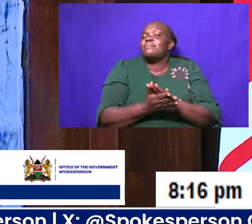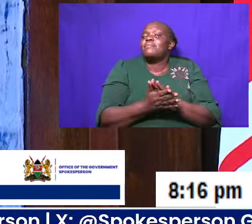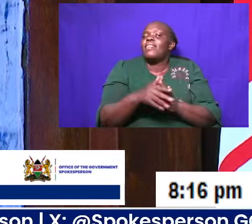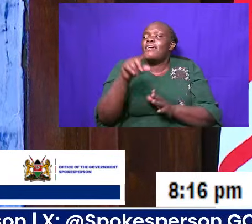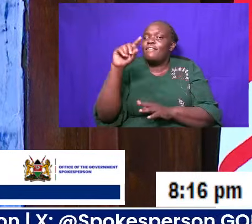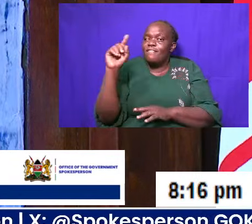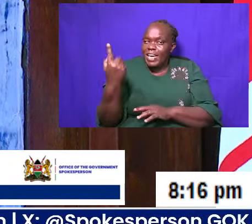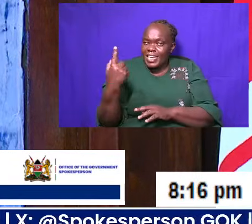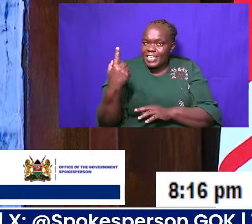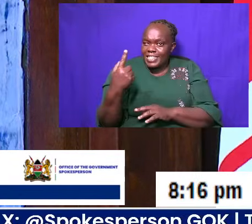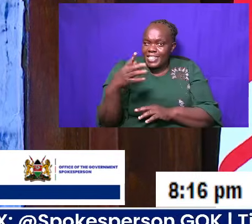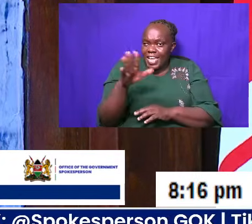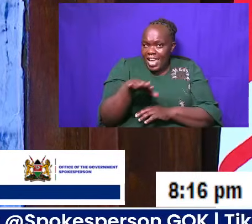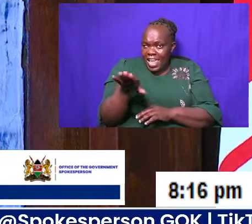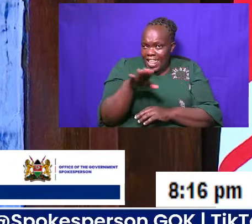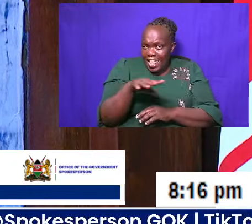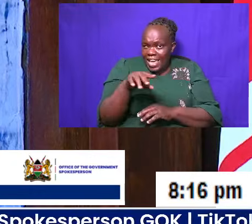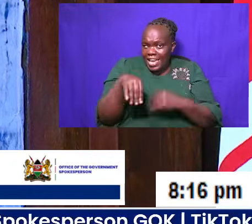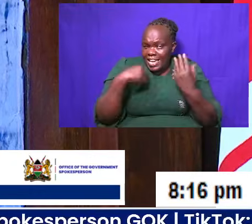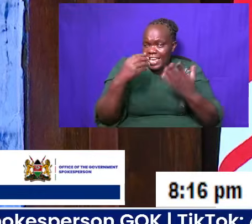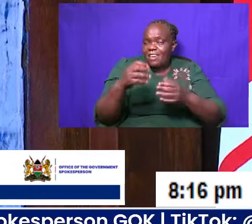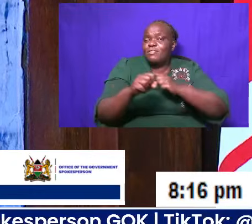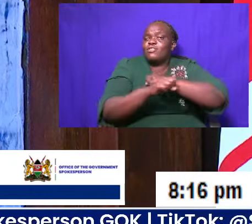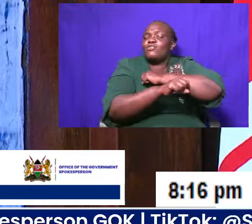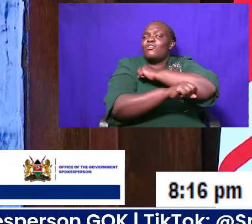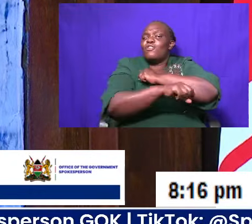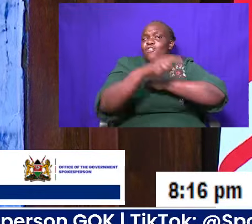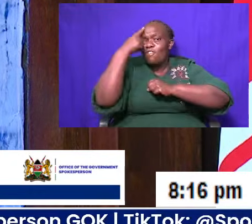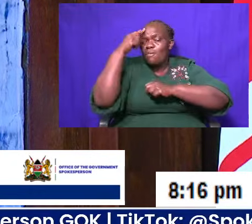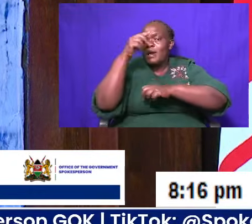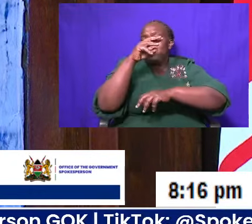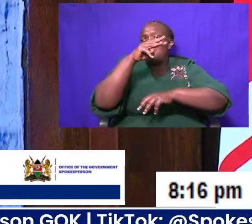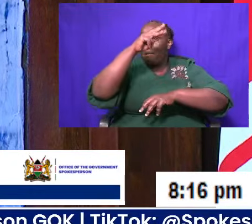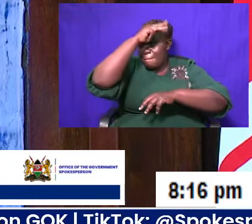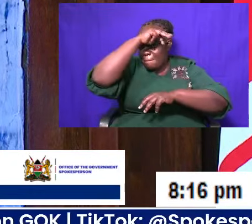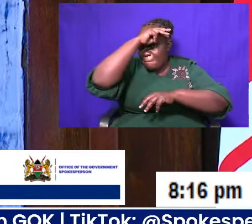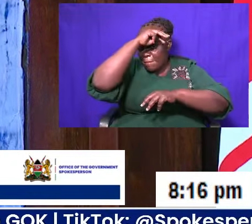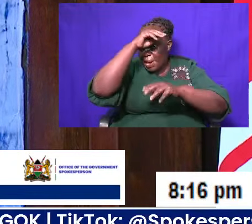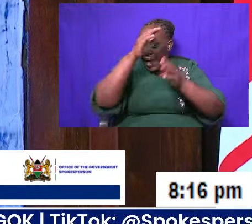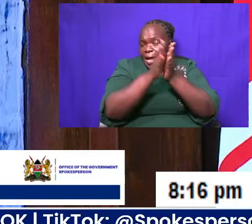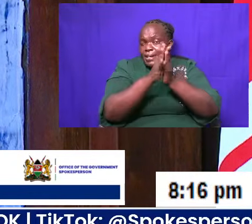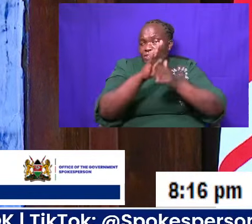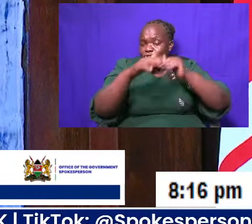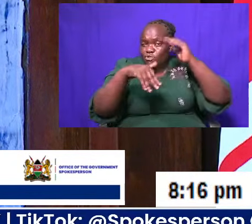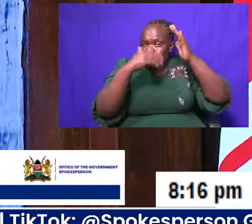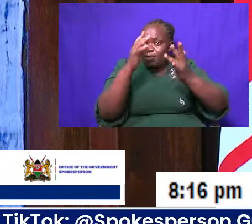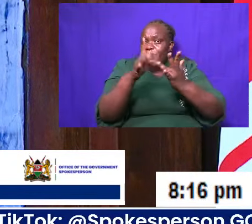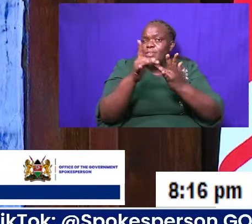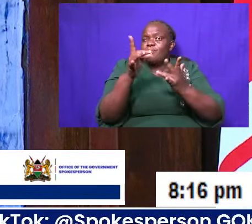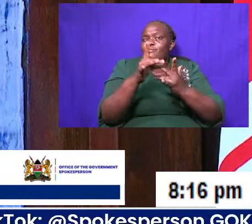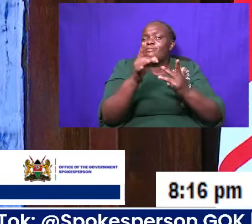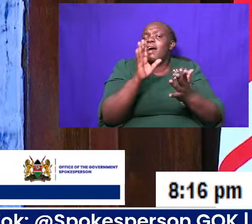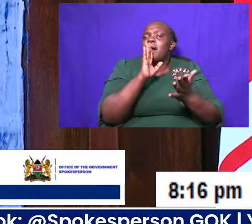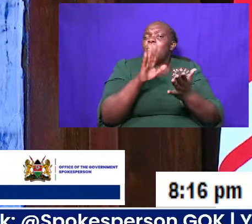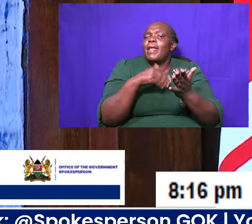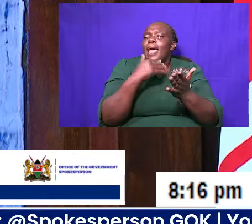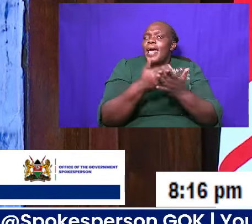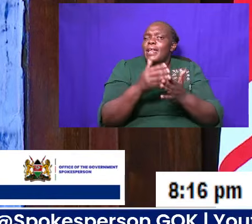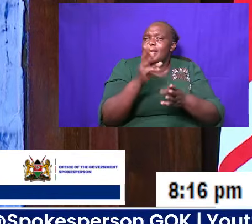in the Faculty of Education. So I was given a scholarship for my master's at Egerton University, and I chose to take applied